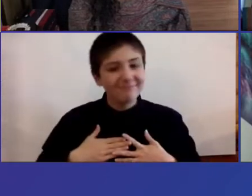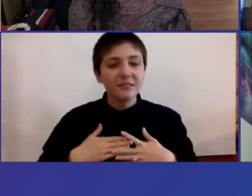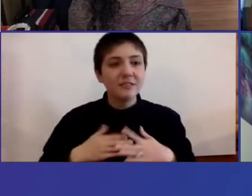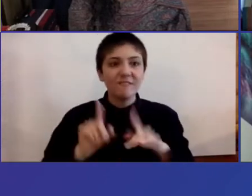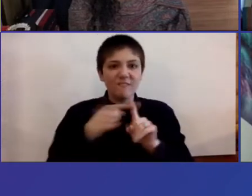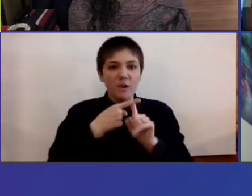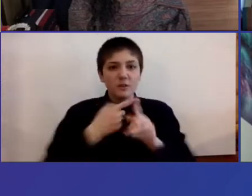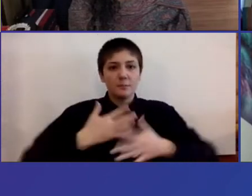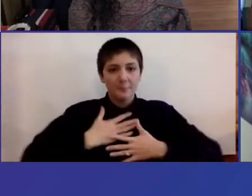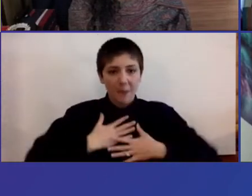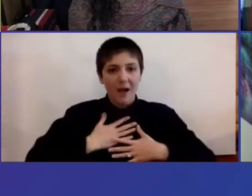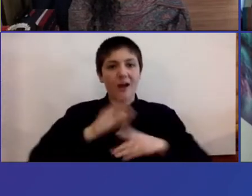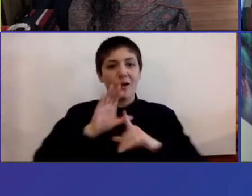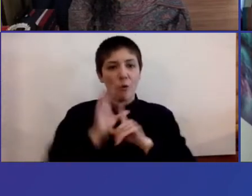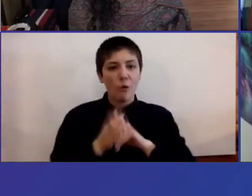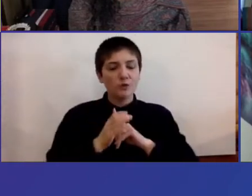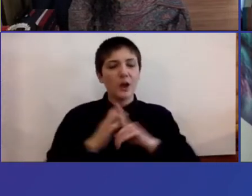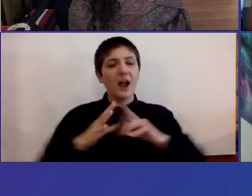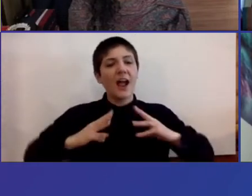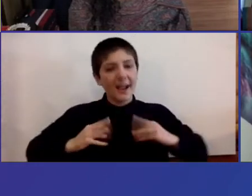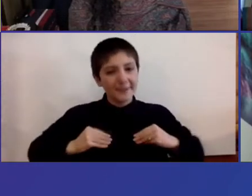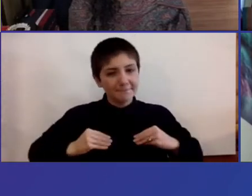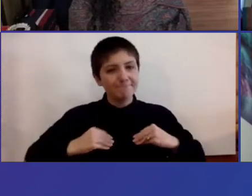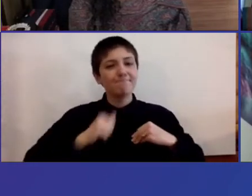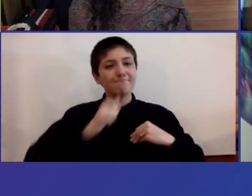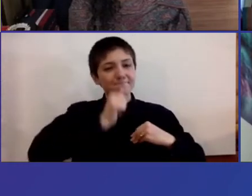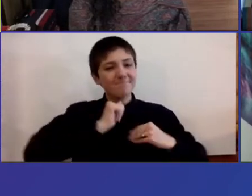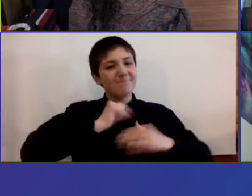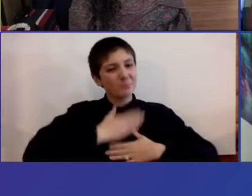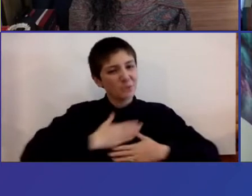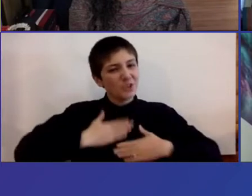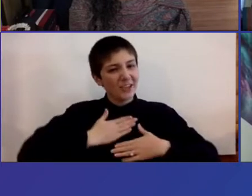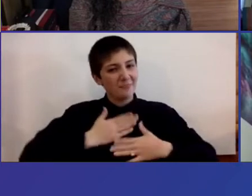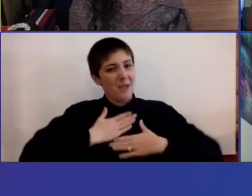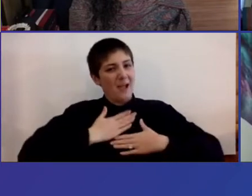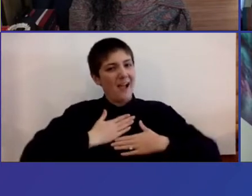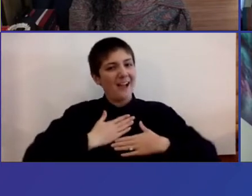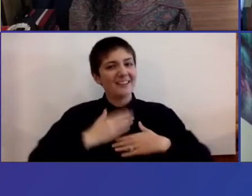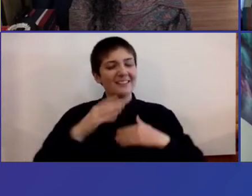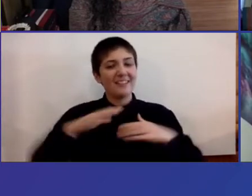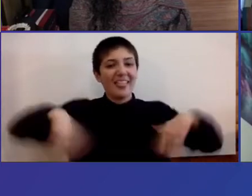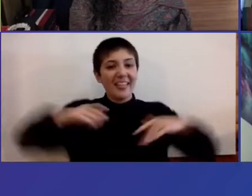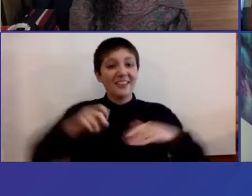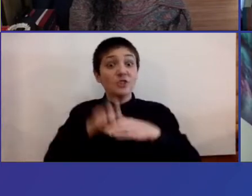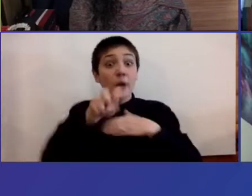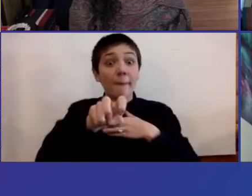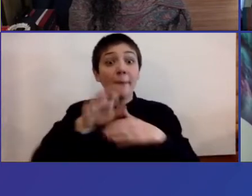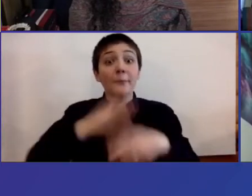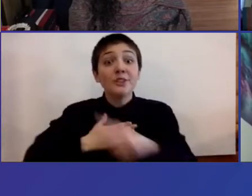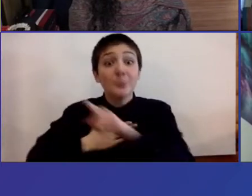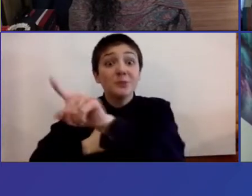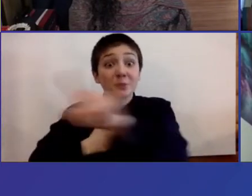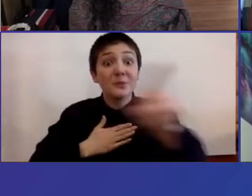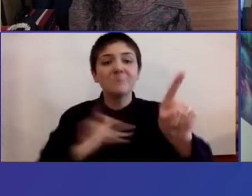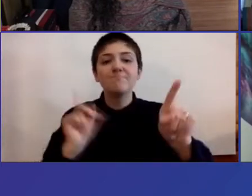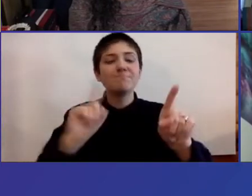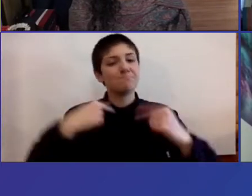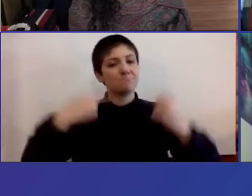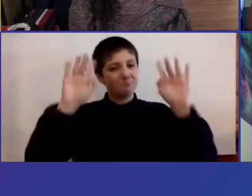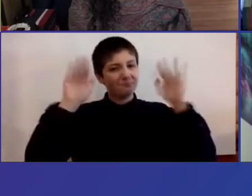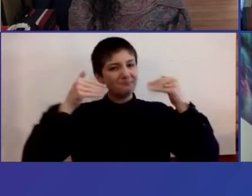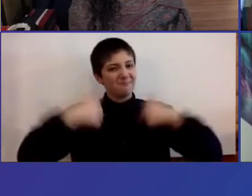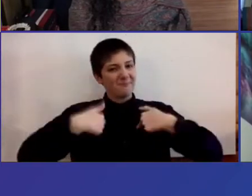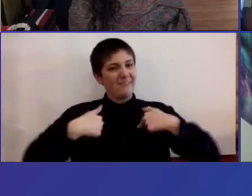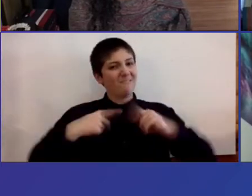own culture. And as the Honorable Marcus Garvey stated, that a people